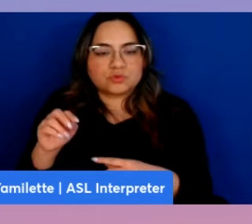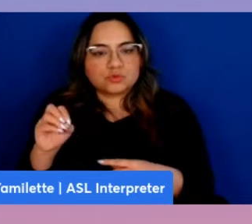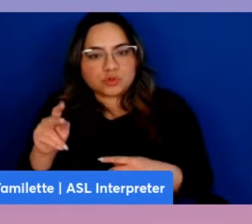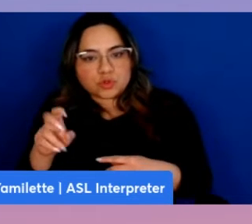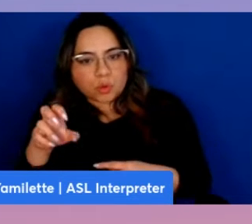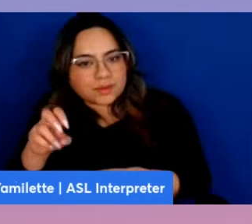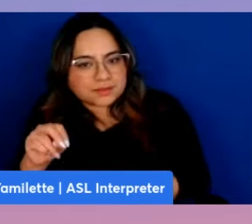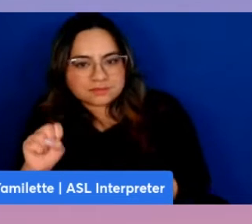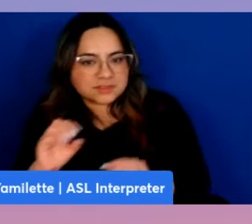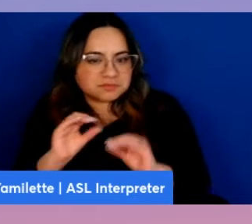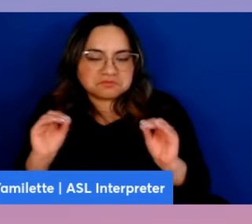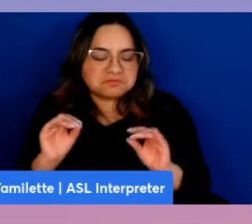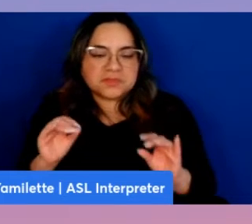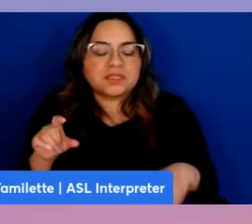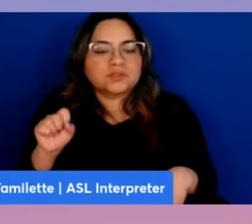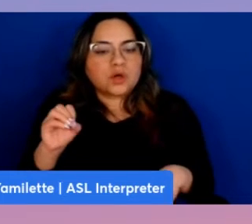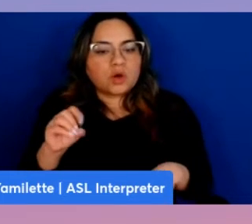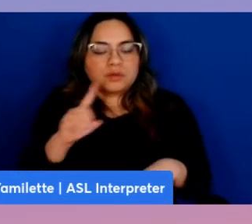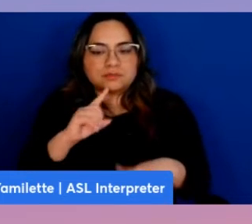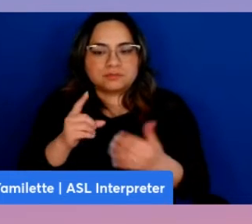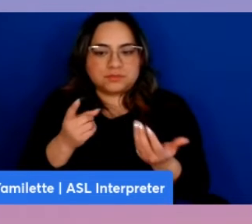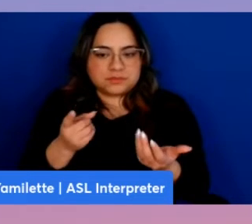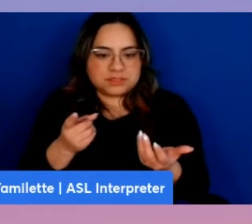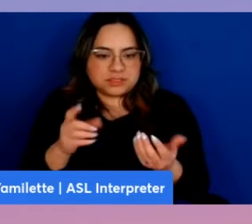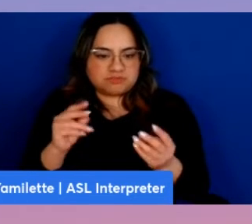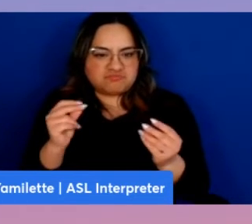provider into the Databricks provider.